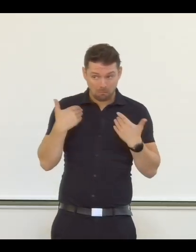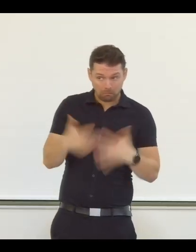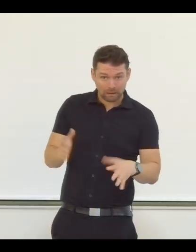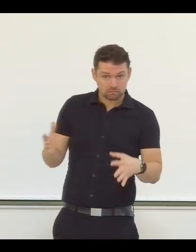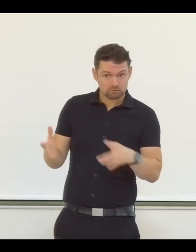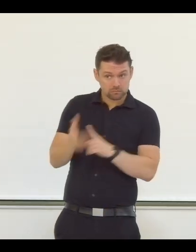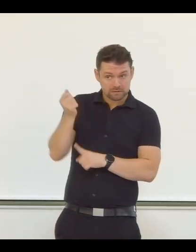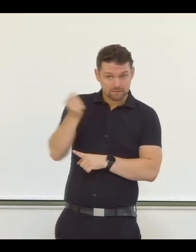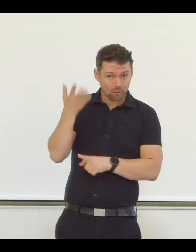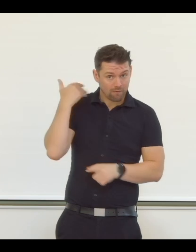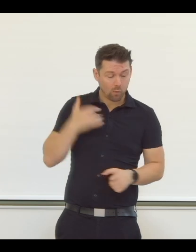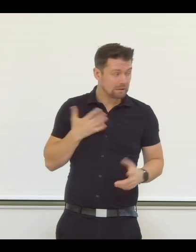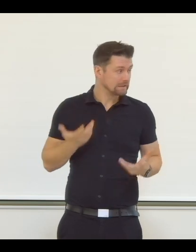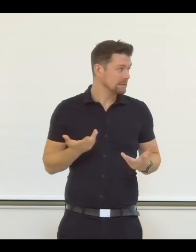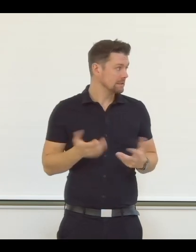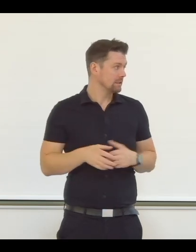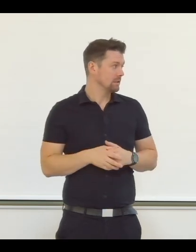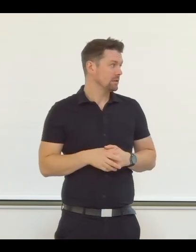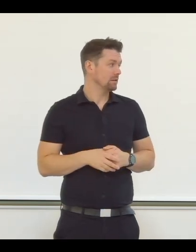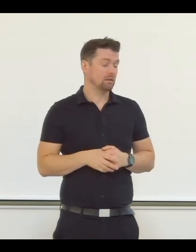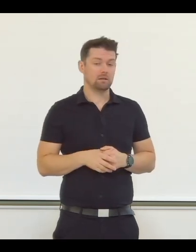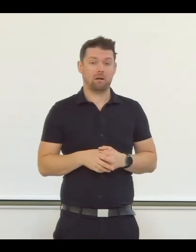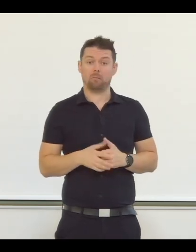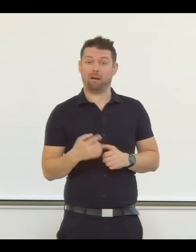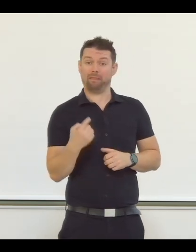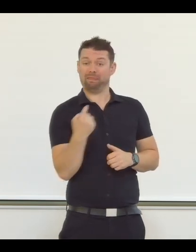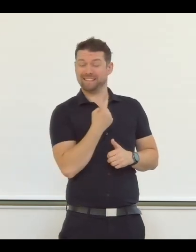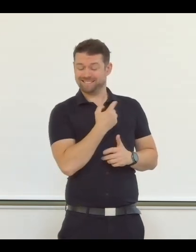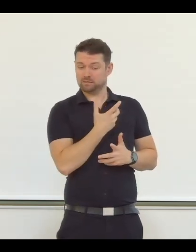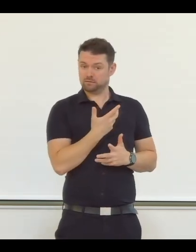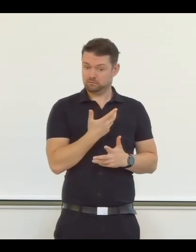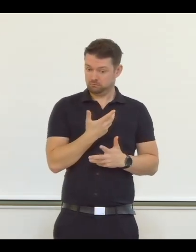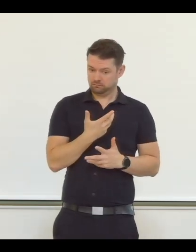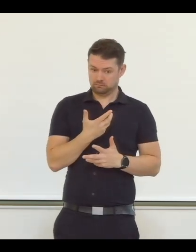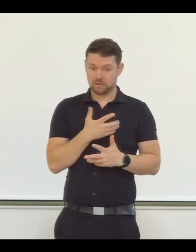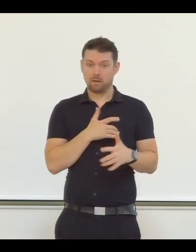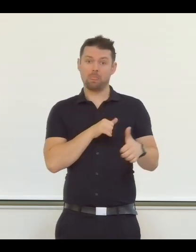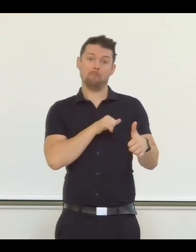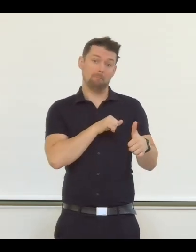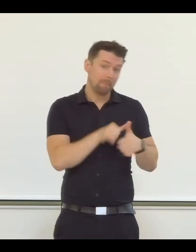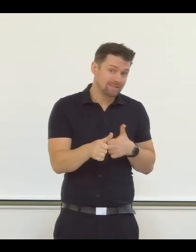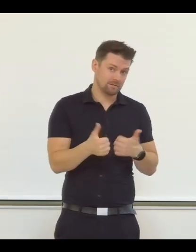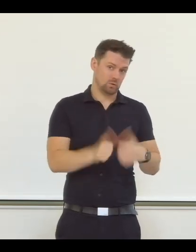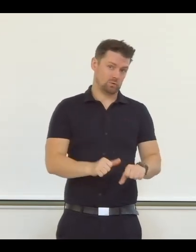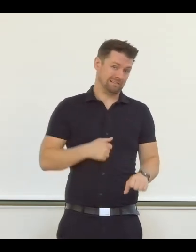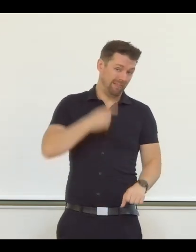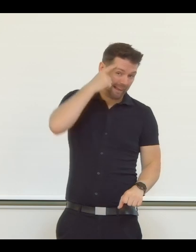is, this is, to our knowledge, so far the best solution in terms